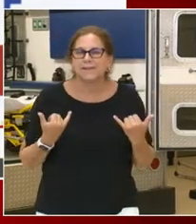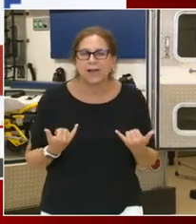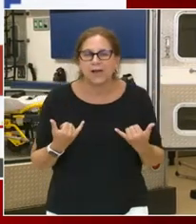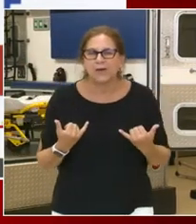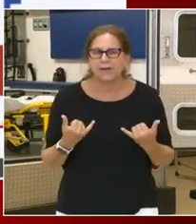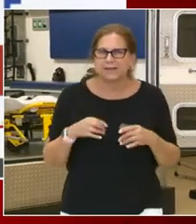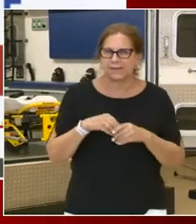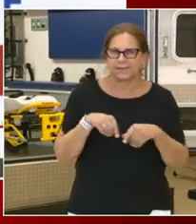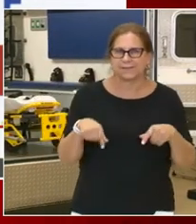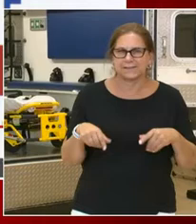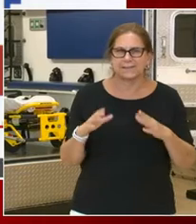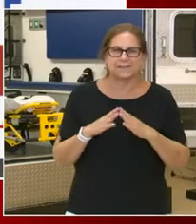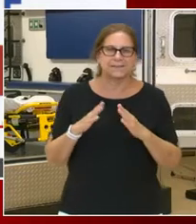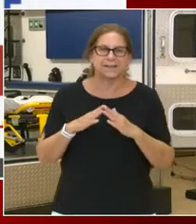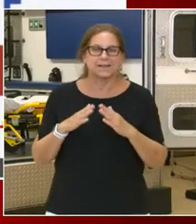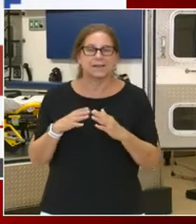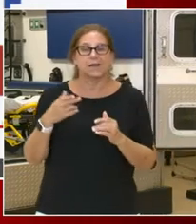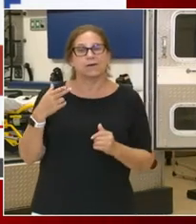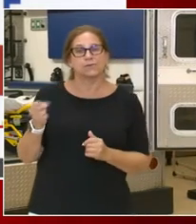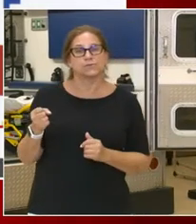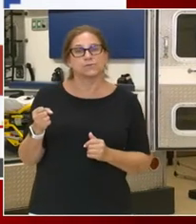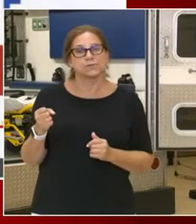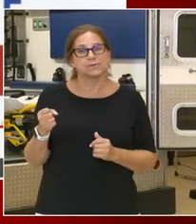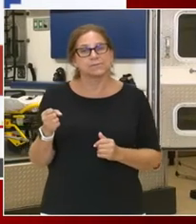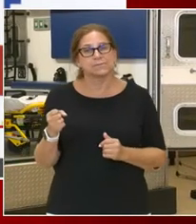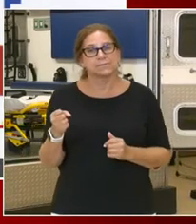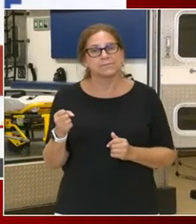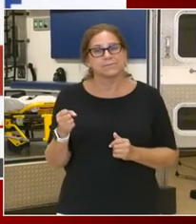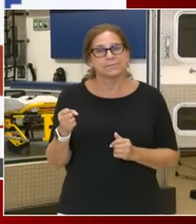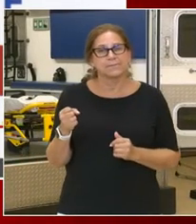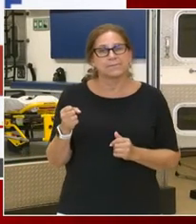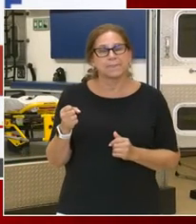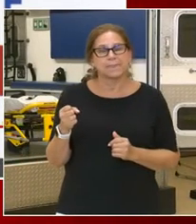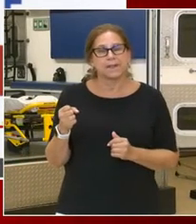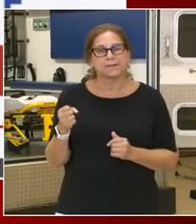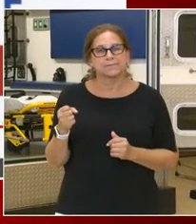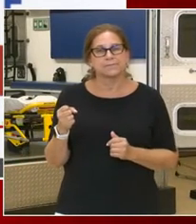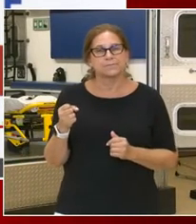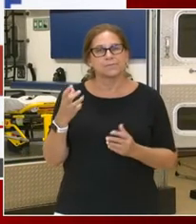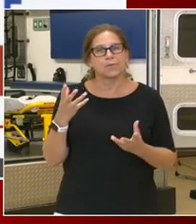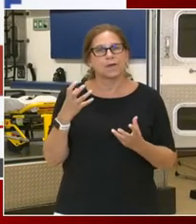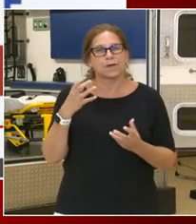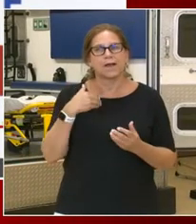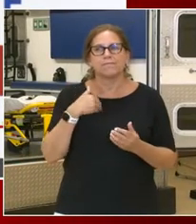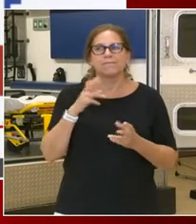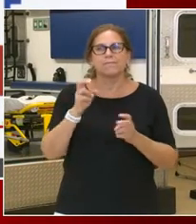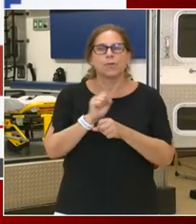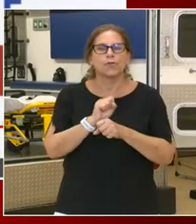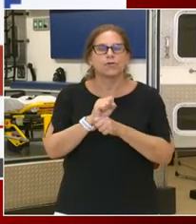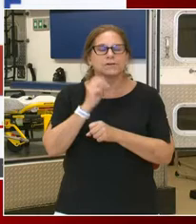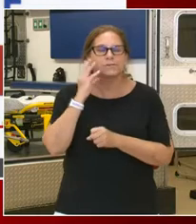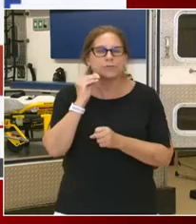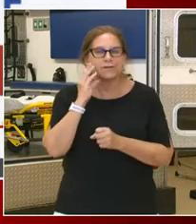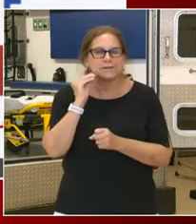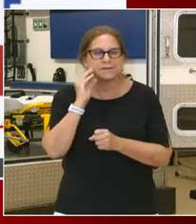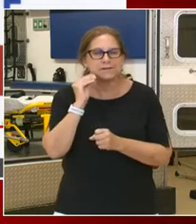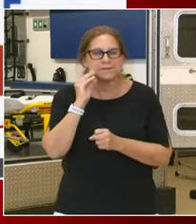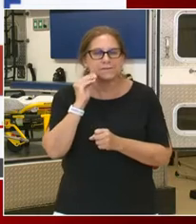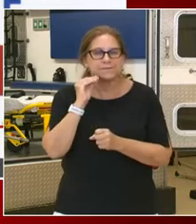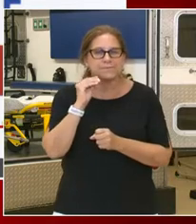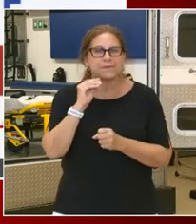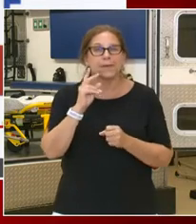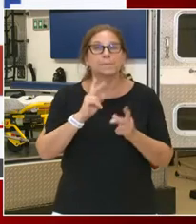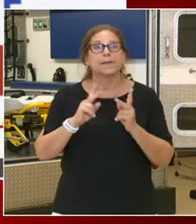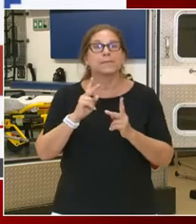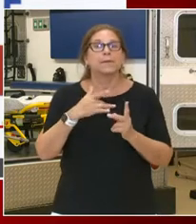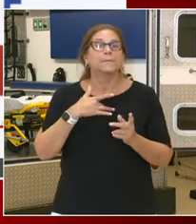learned that high school students really want experience in work, and we also know that people often learn best when they're actually on